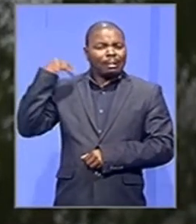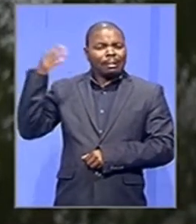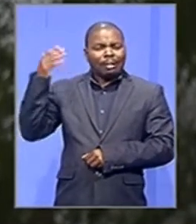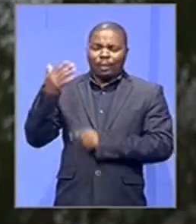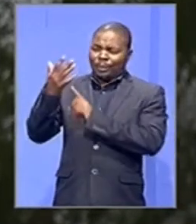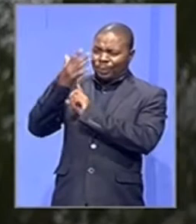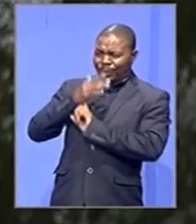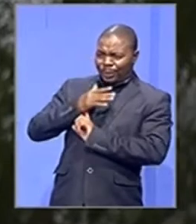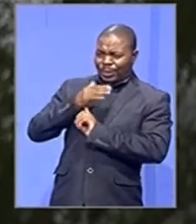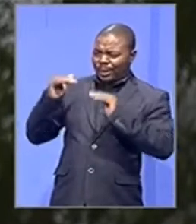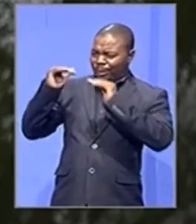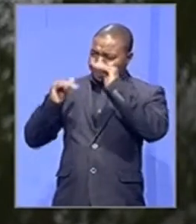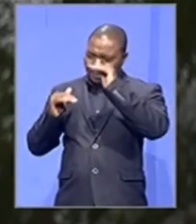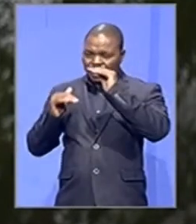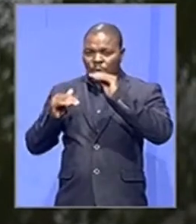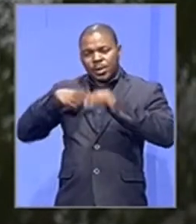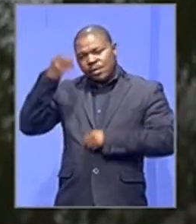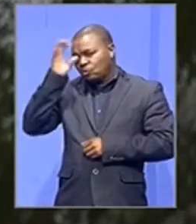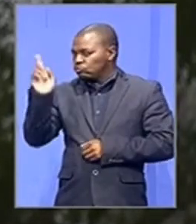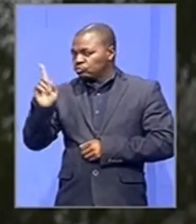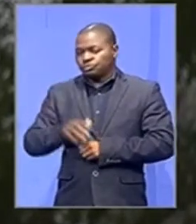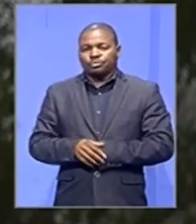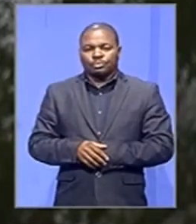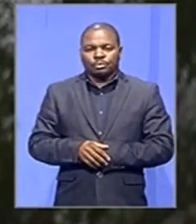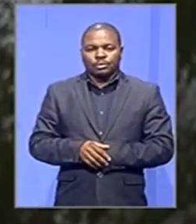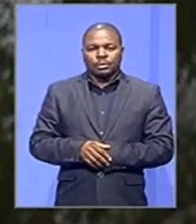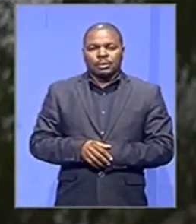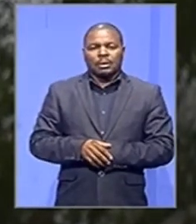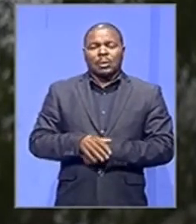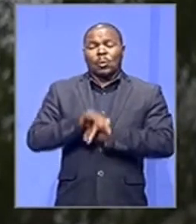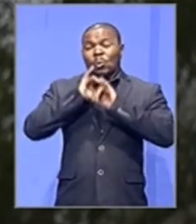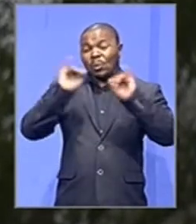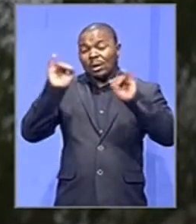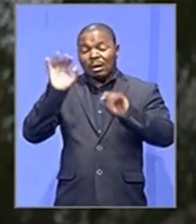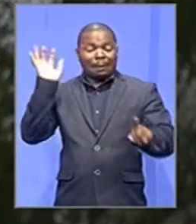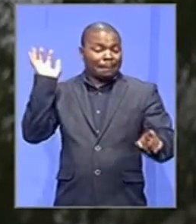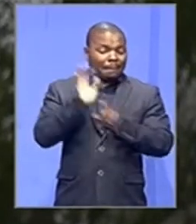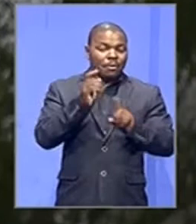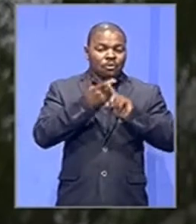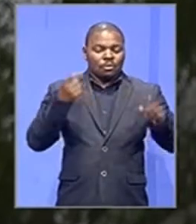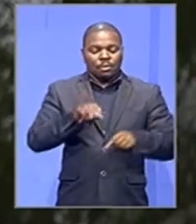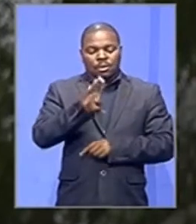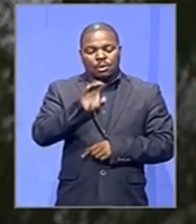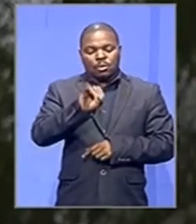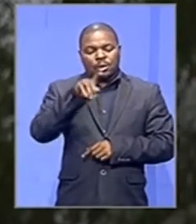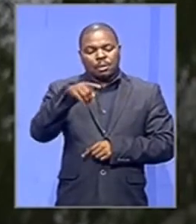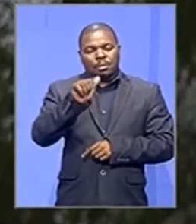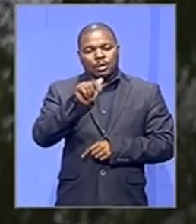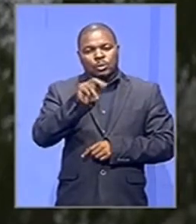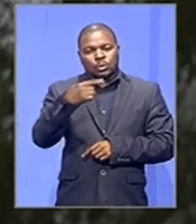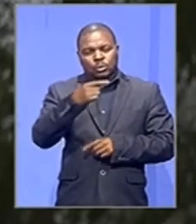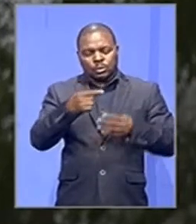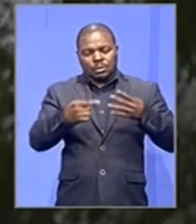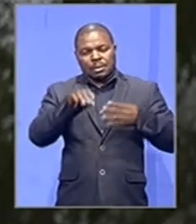past. We must never forget the atrocities of Boipatong,